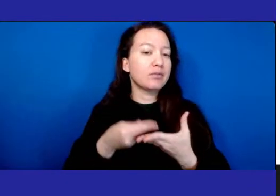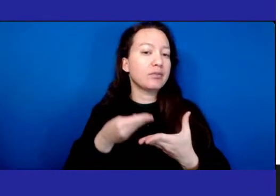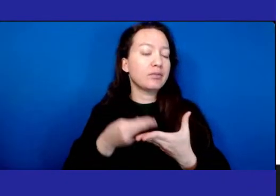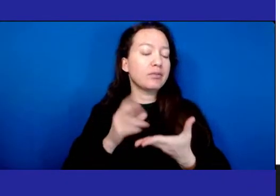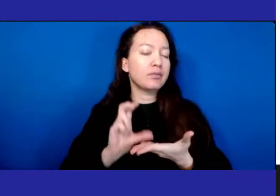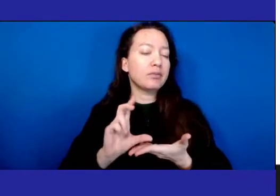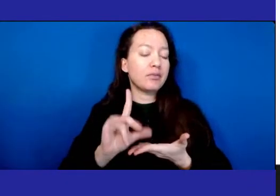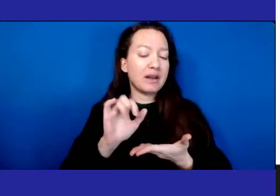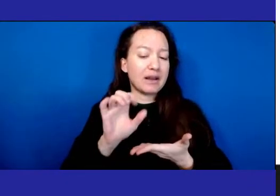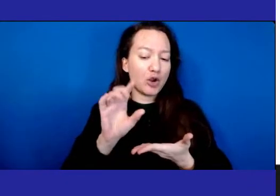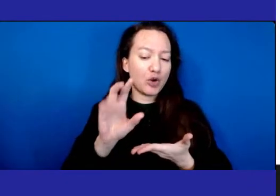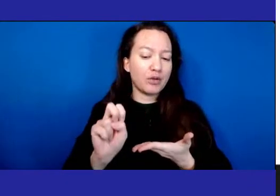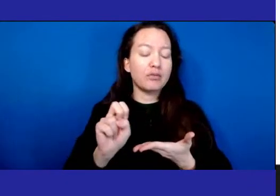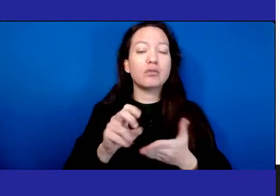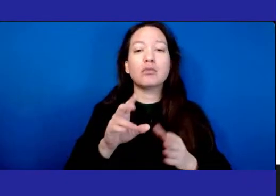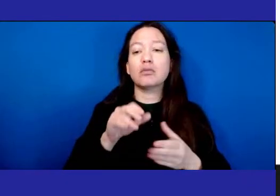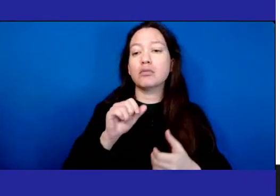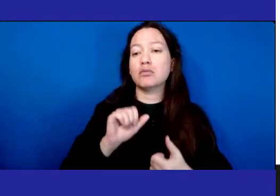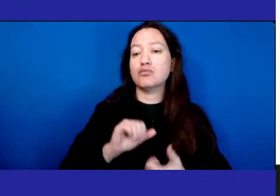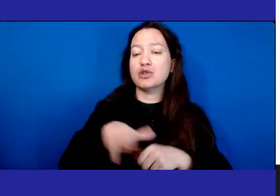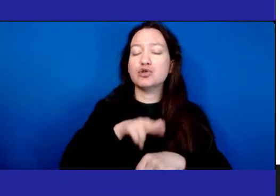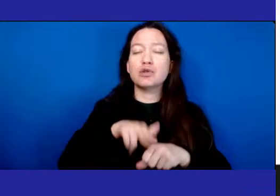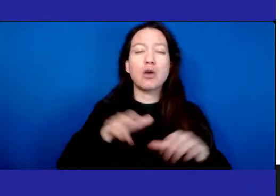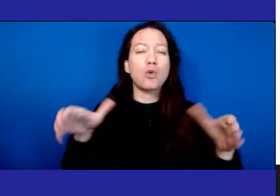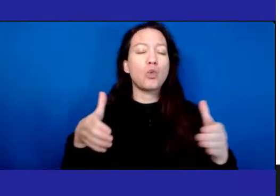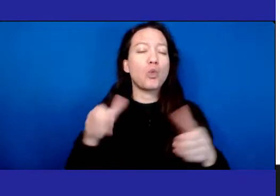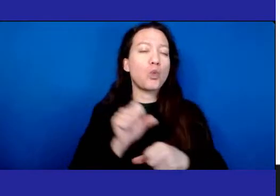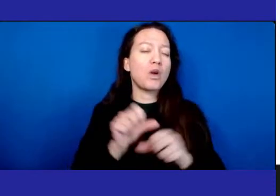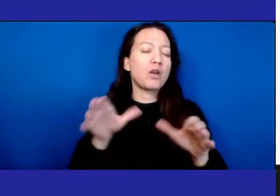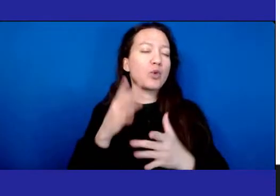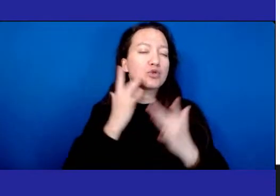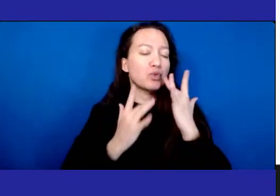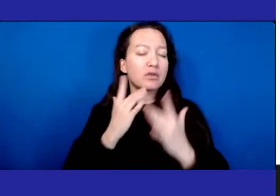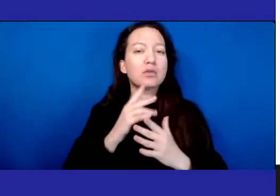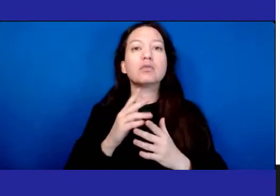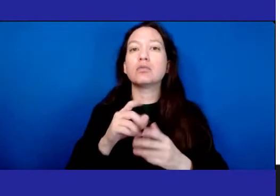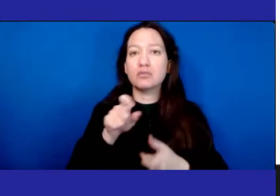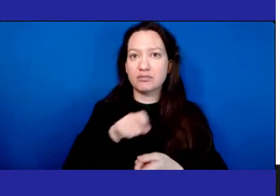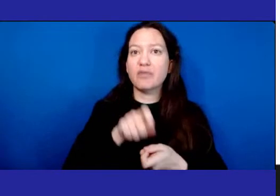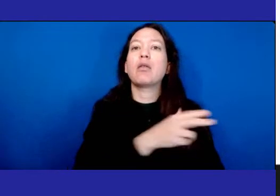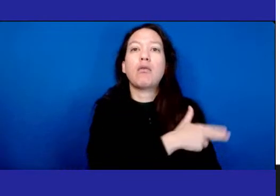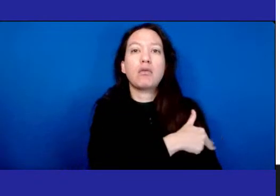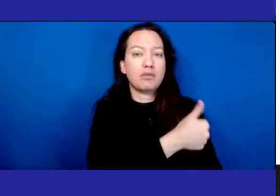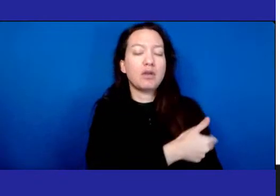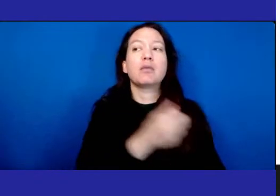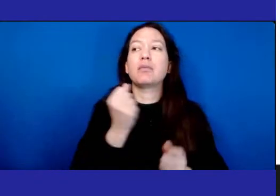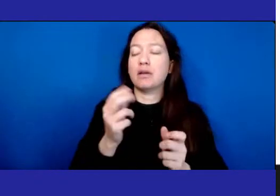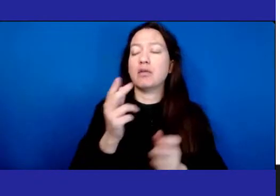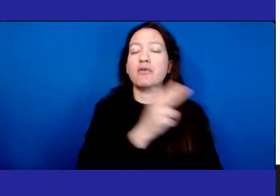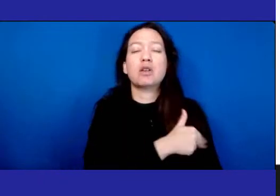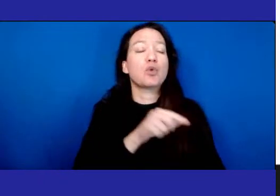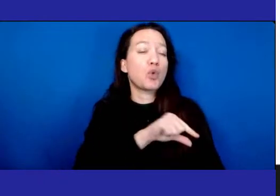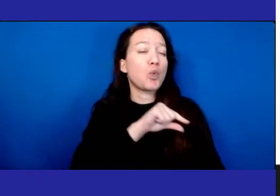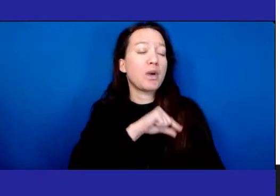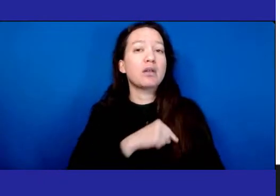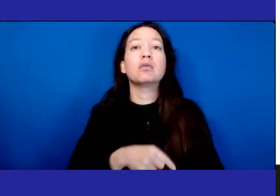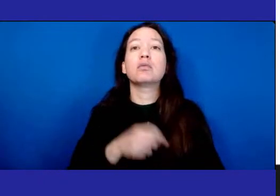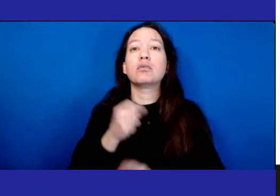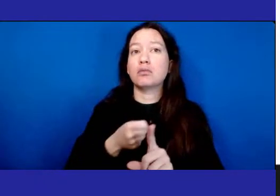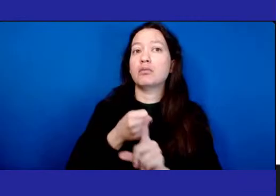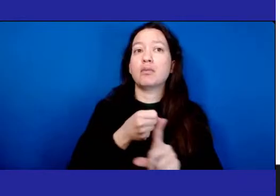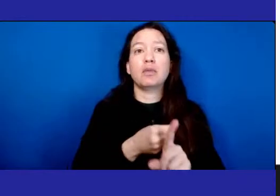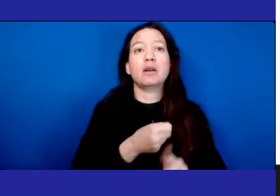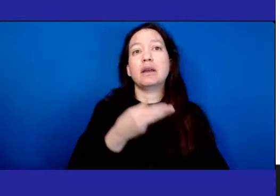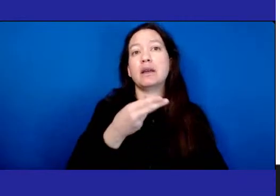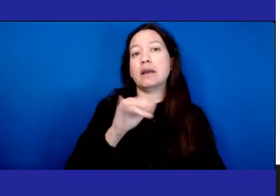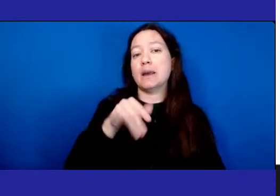to address national workforce shortages for health professional shortage area hospitals. Many of our hospitals qualify as HPSA sites, and we applied in